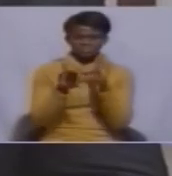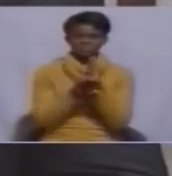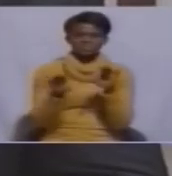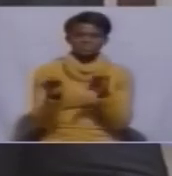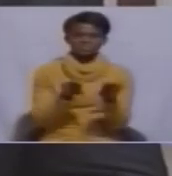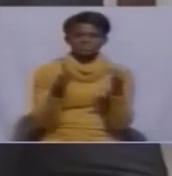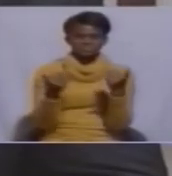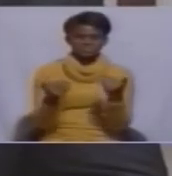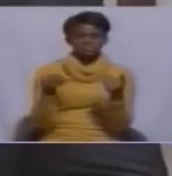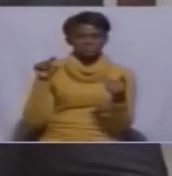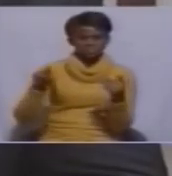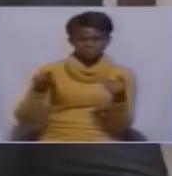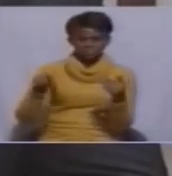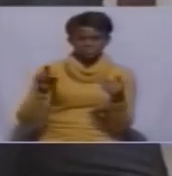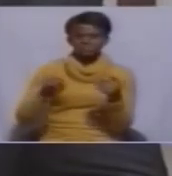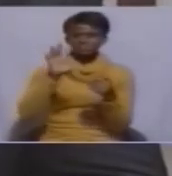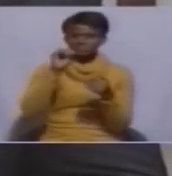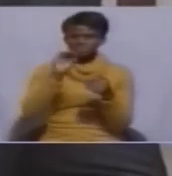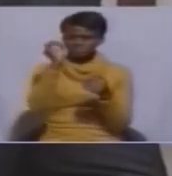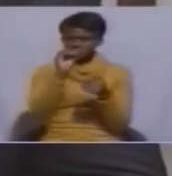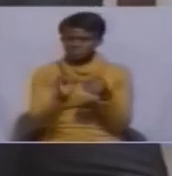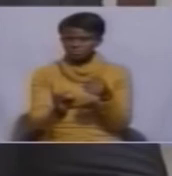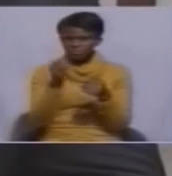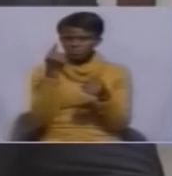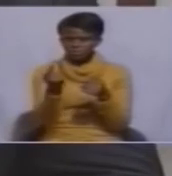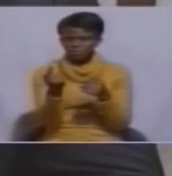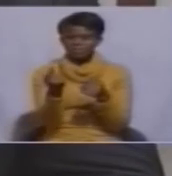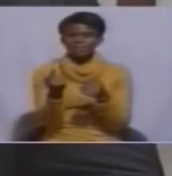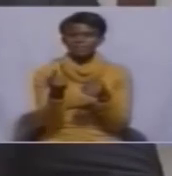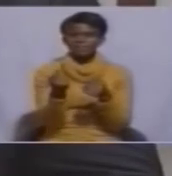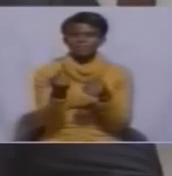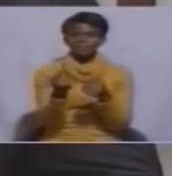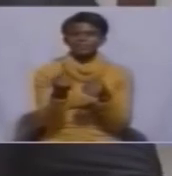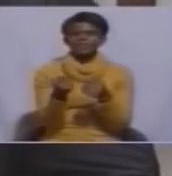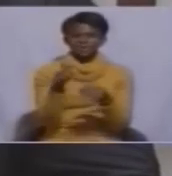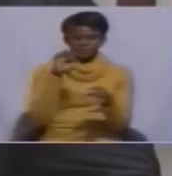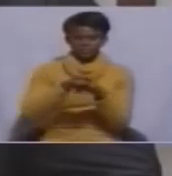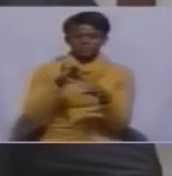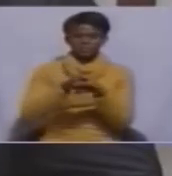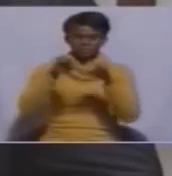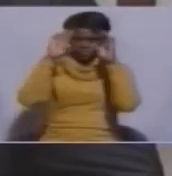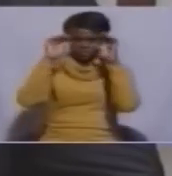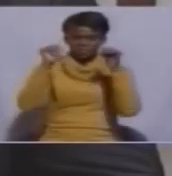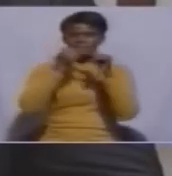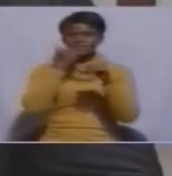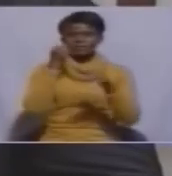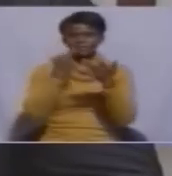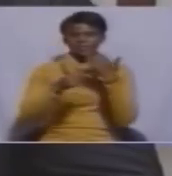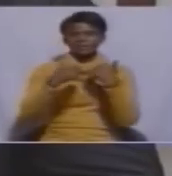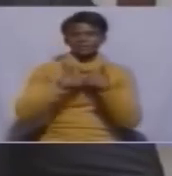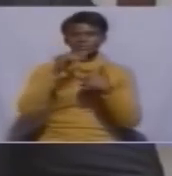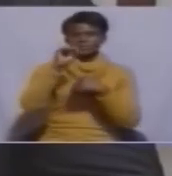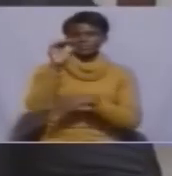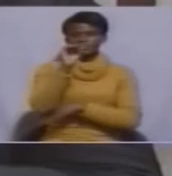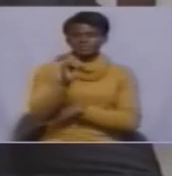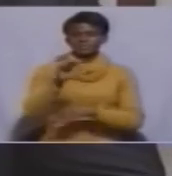even for requiring 50+1, 50%, at least for someone to be elected president, they need to get 50% of the